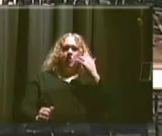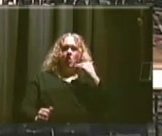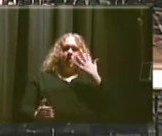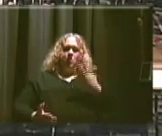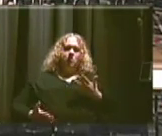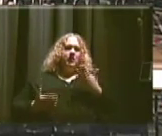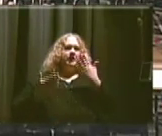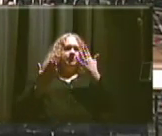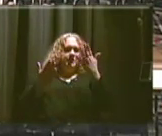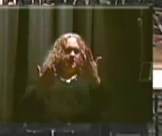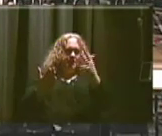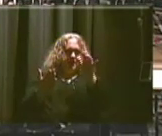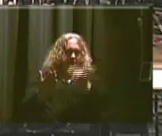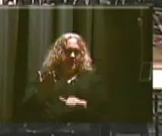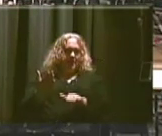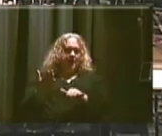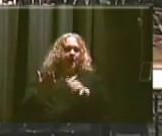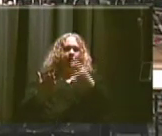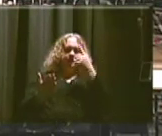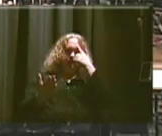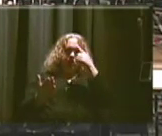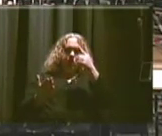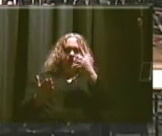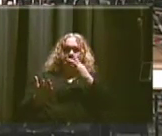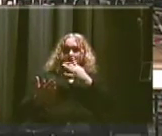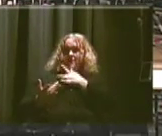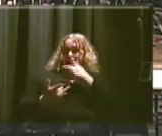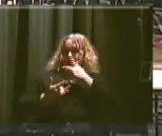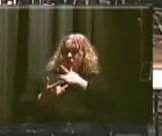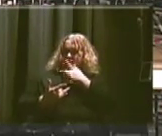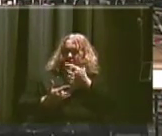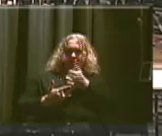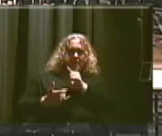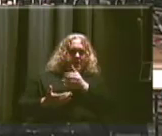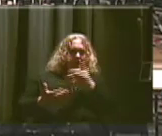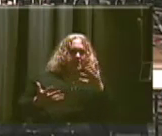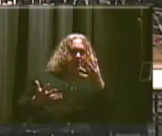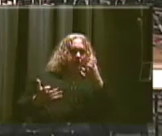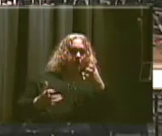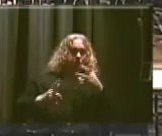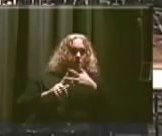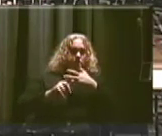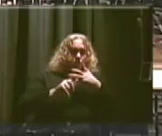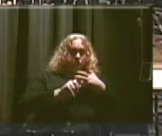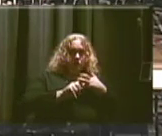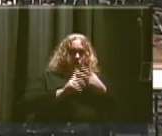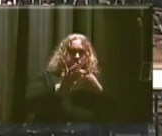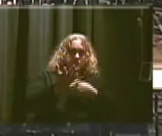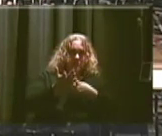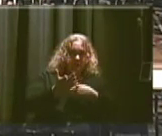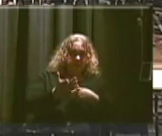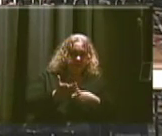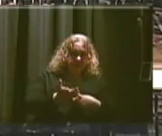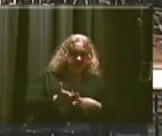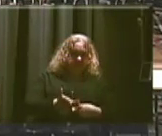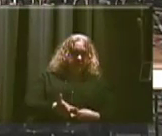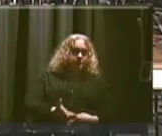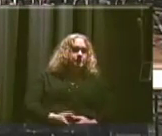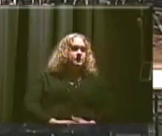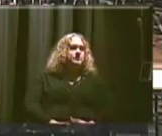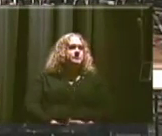the consent calendar for our consideration. Are there items that people would like to discuss? Okay.